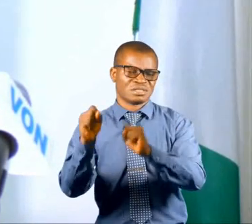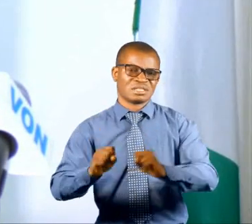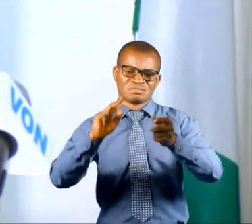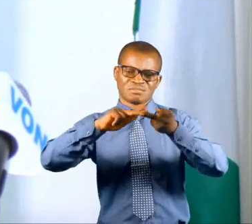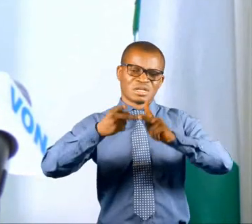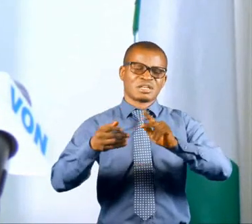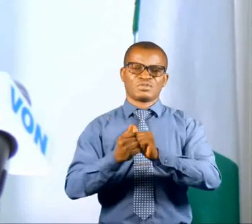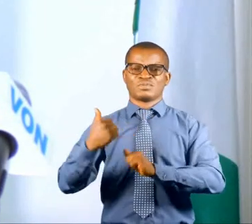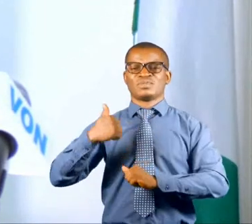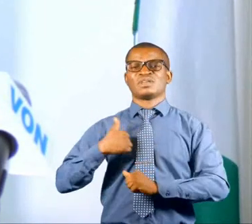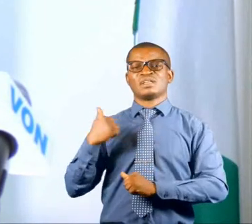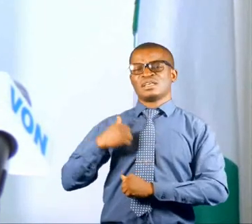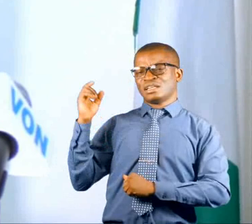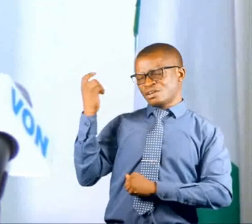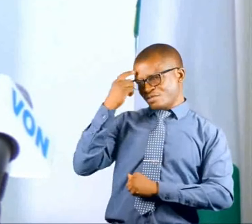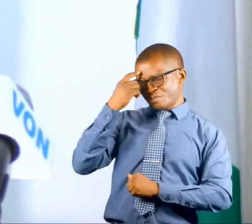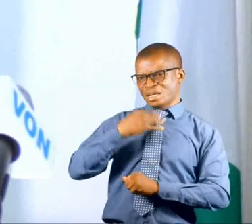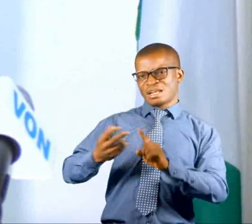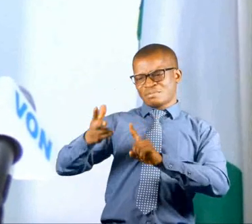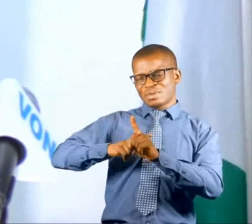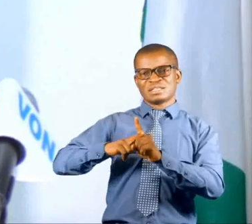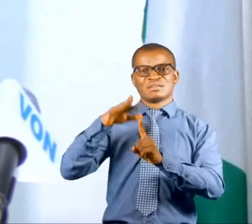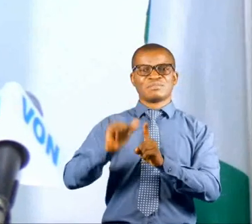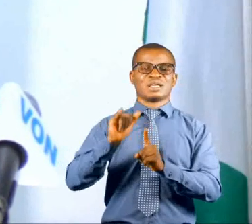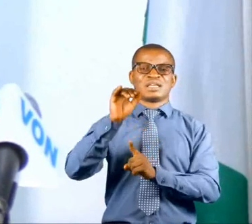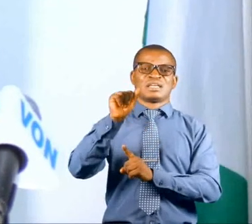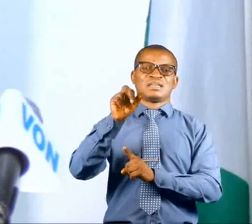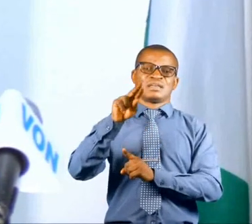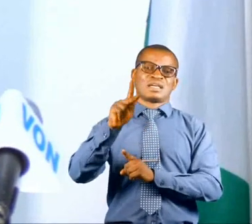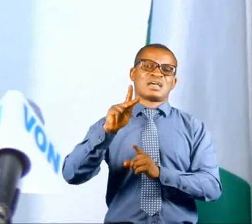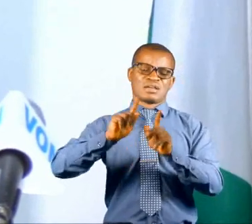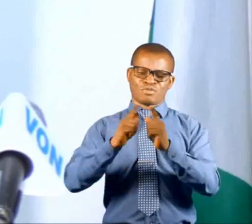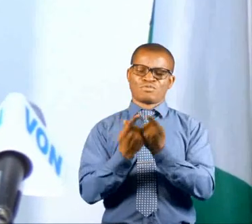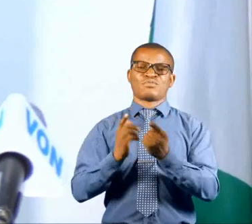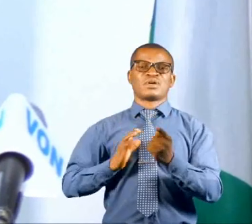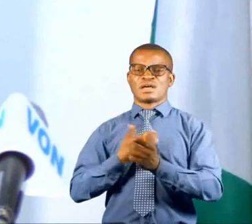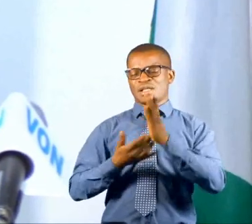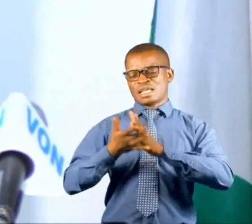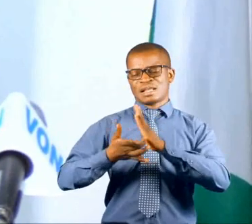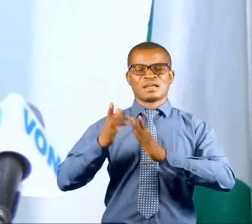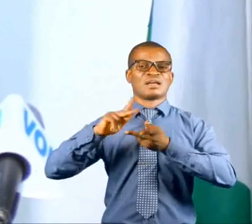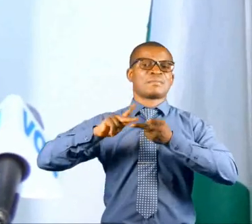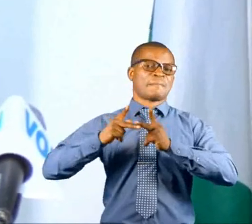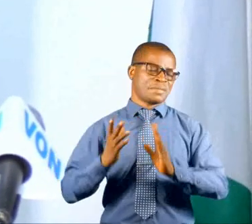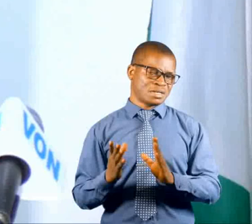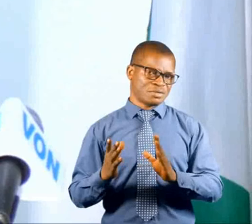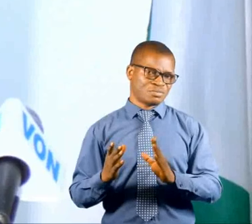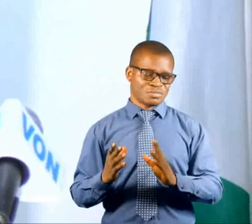and strategic partnership with the Canadian government and implemented by the ARC Group, our technical